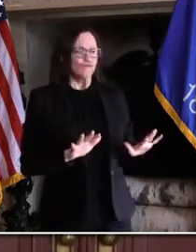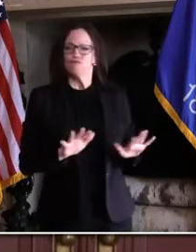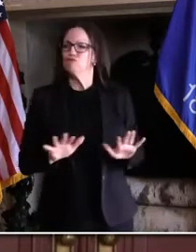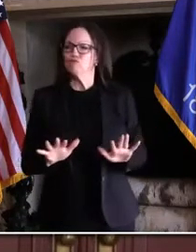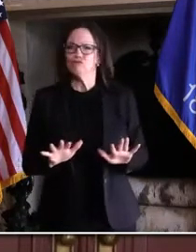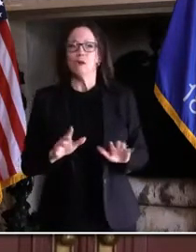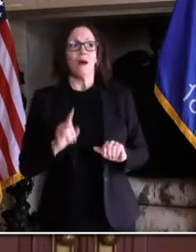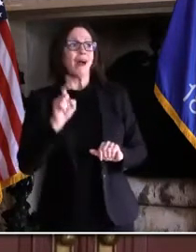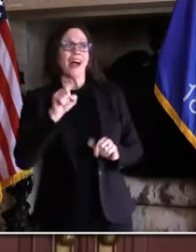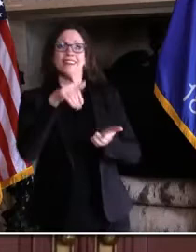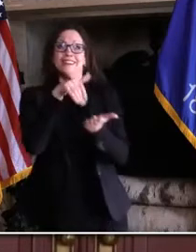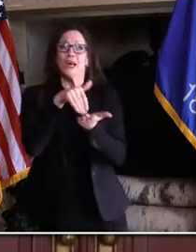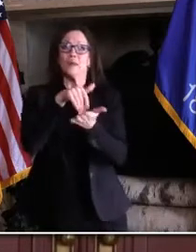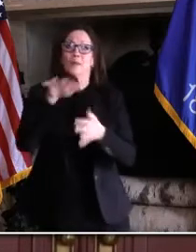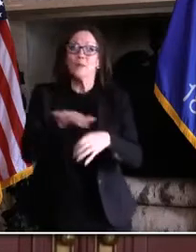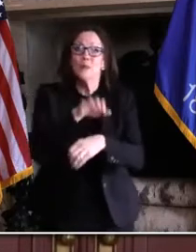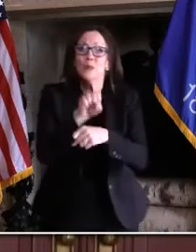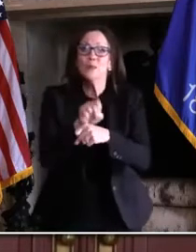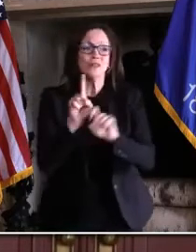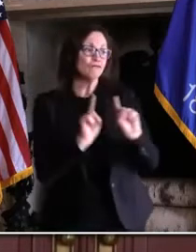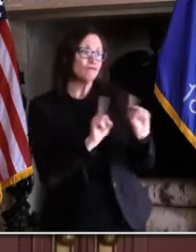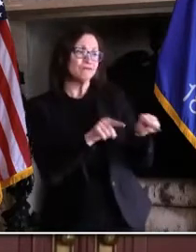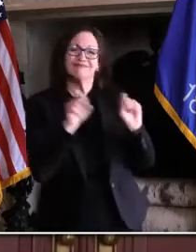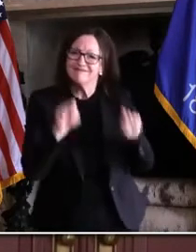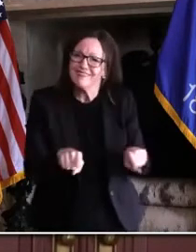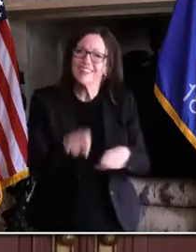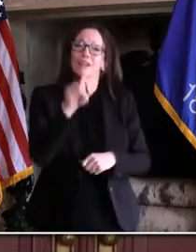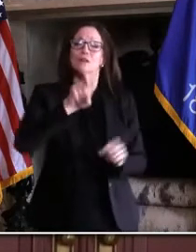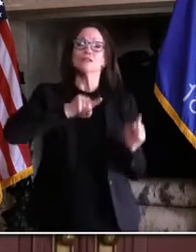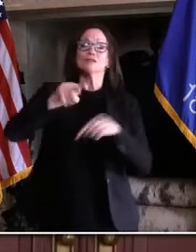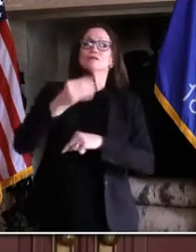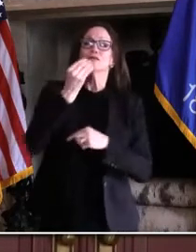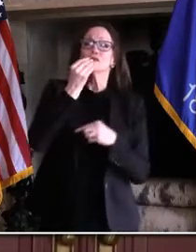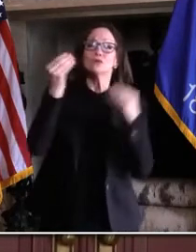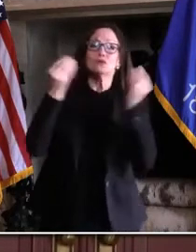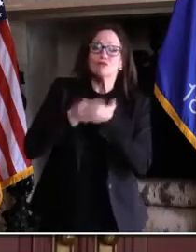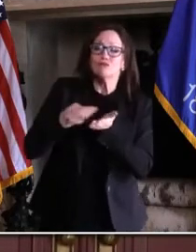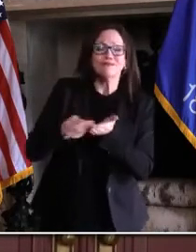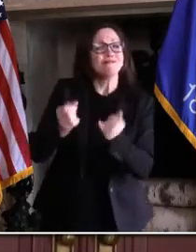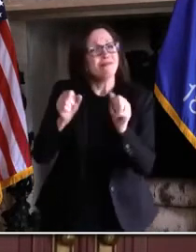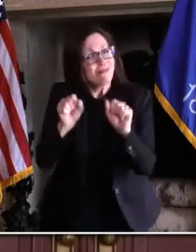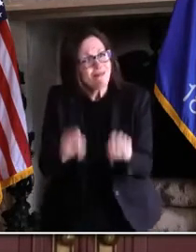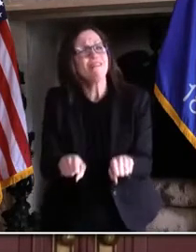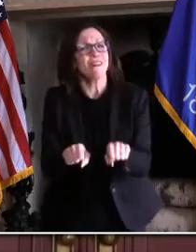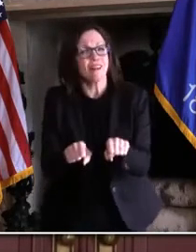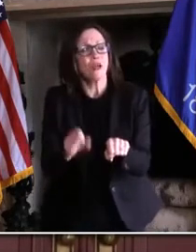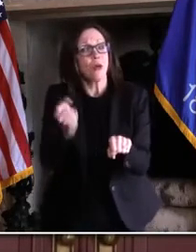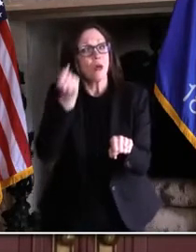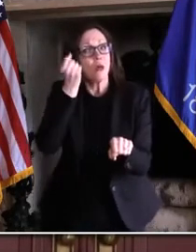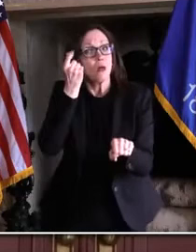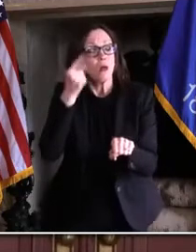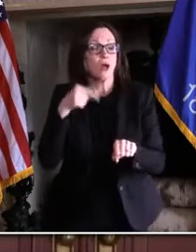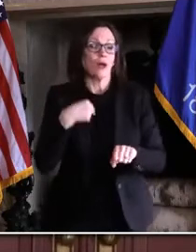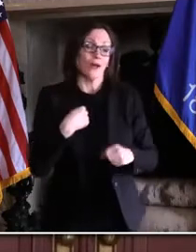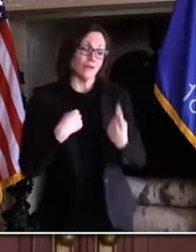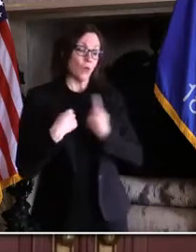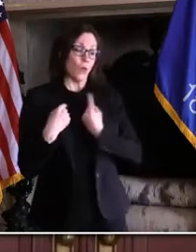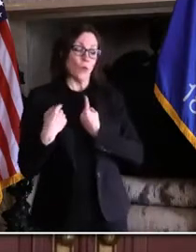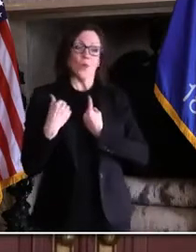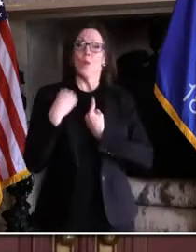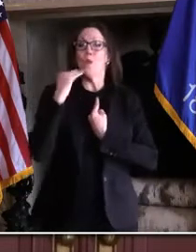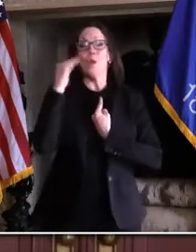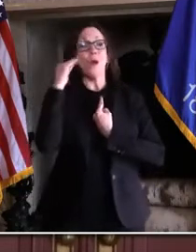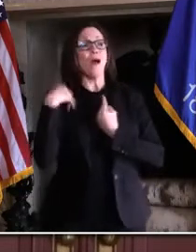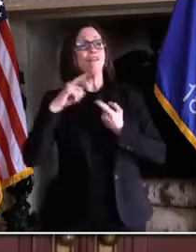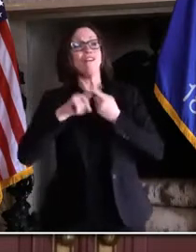the spread of COVID-19 to make sure our healthcare system doesn't become overwhelmed. Unfortunately,